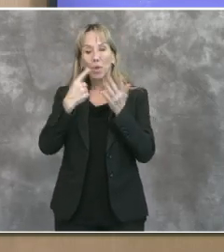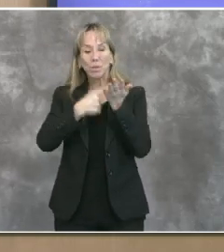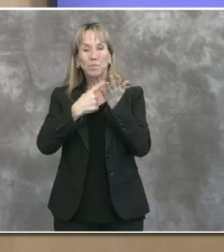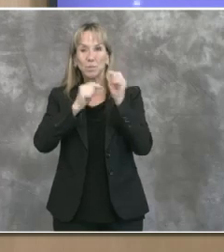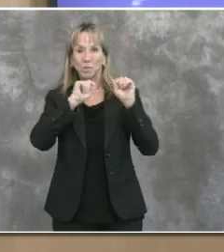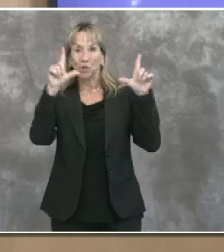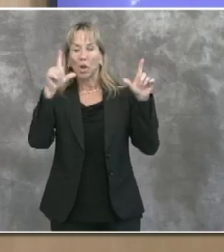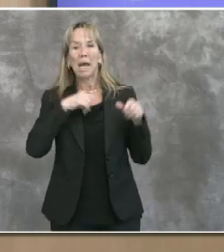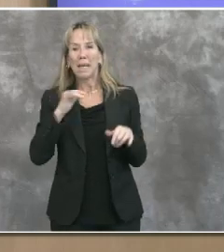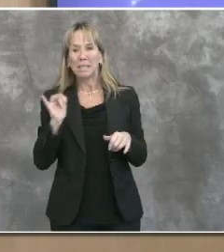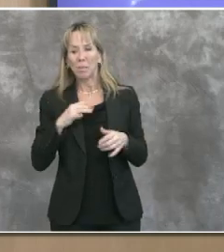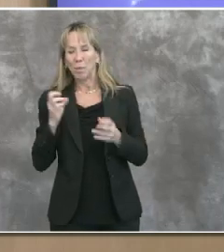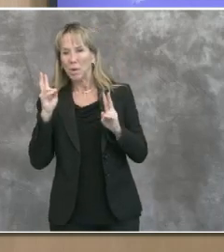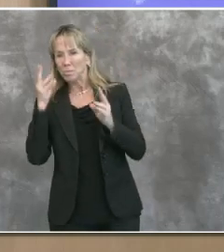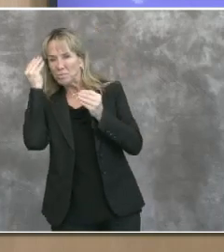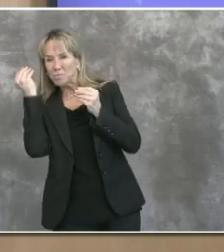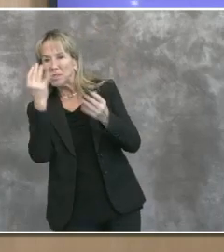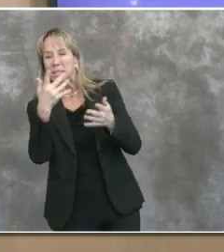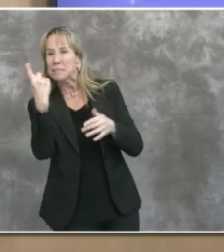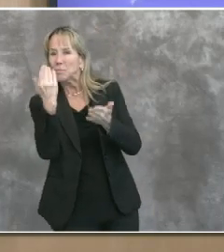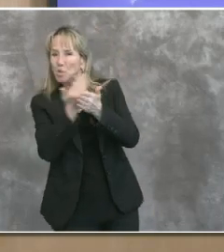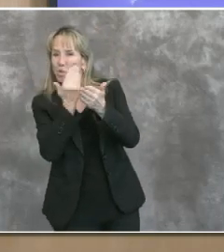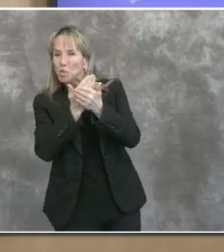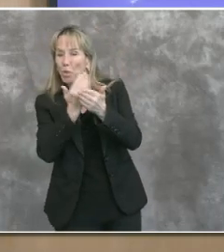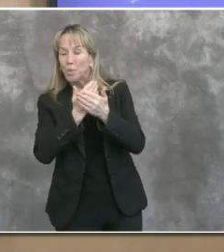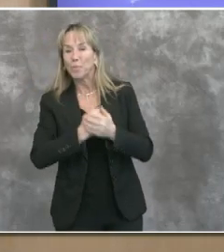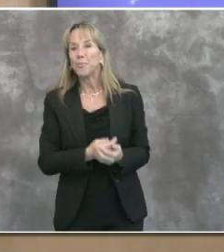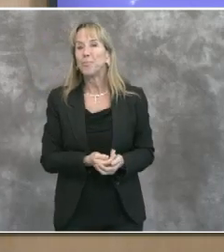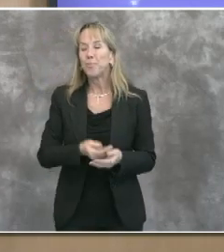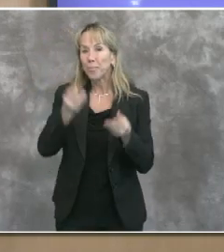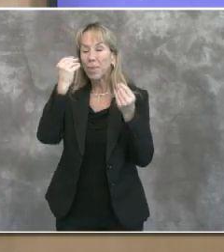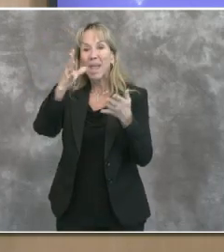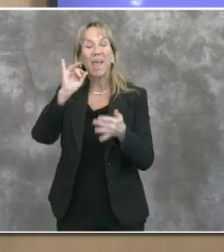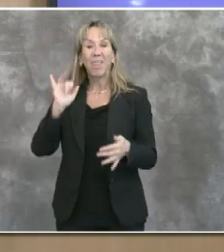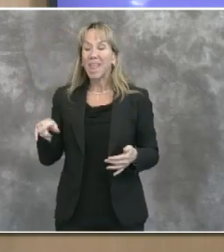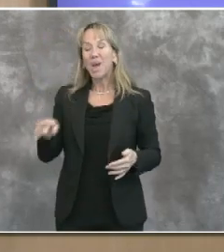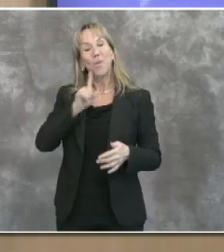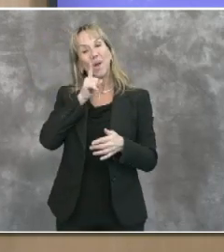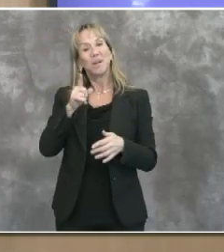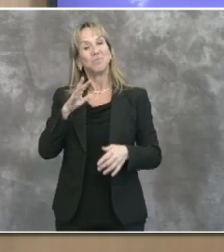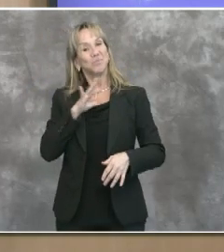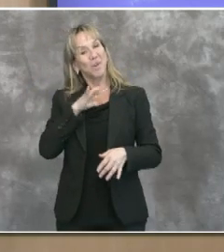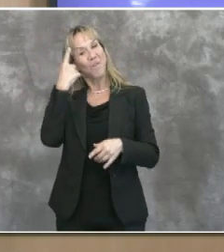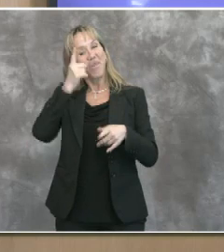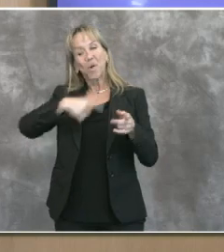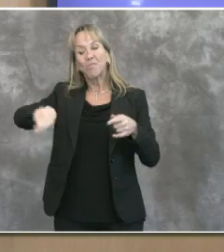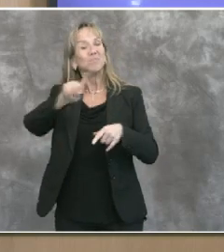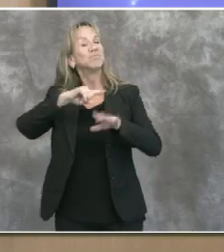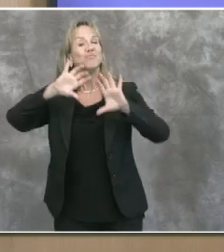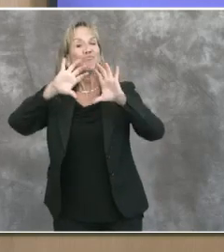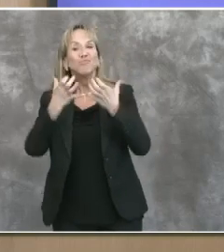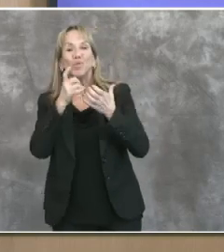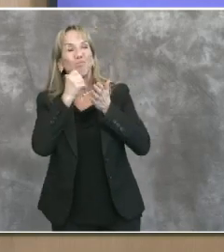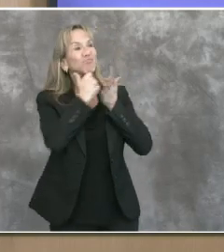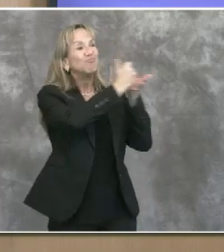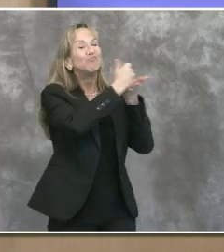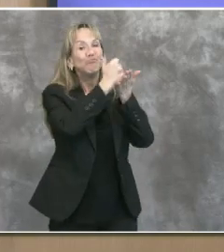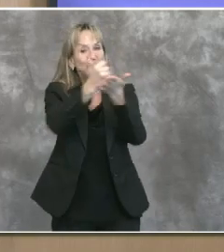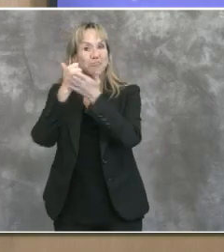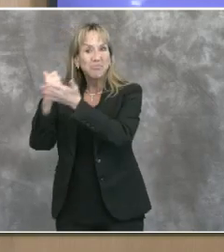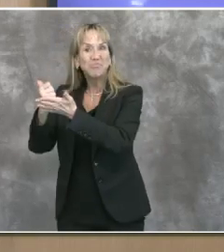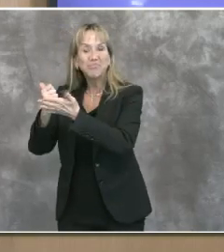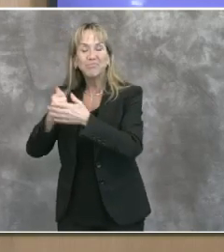is new, and this is a great testament to our philanthropic community, to our partnerships across multiple